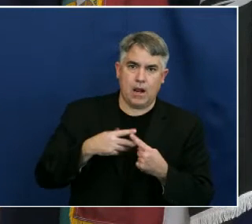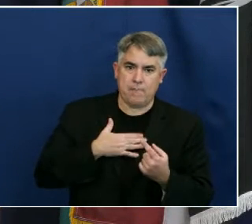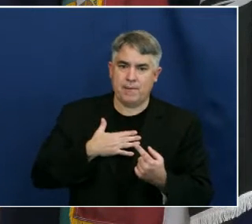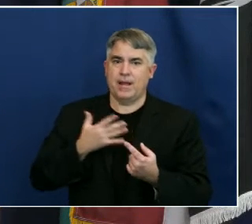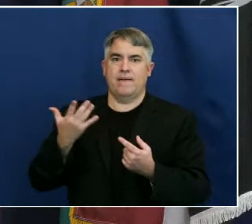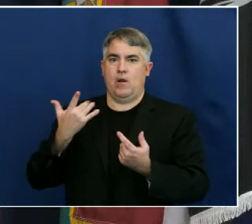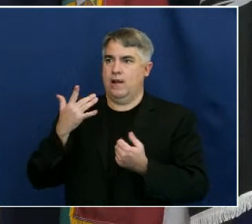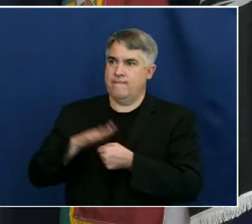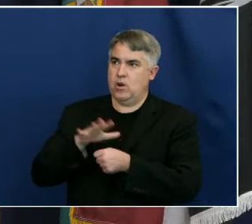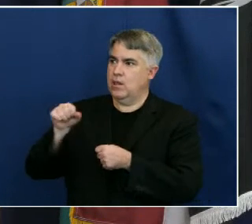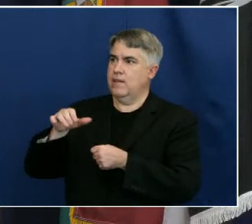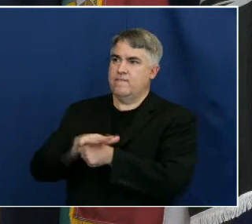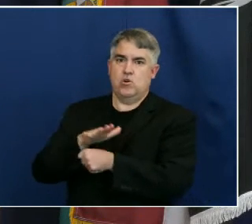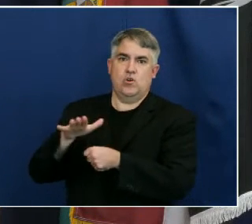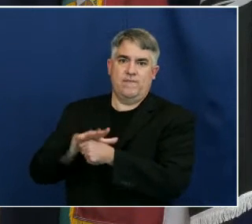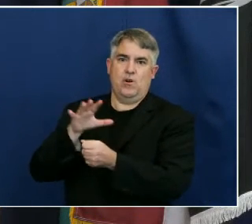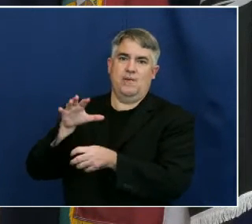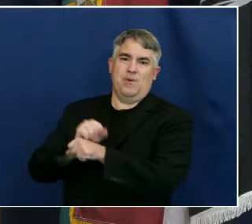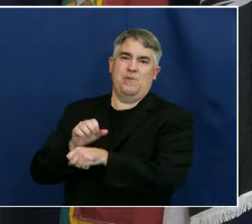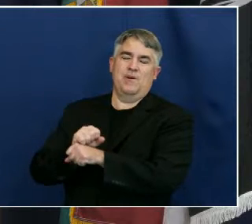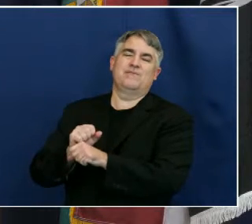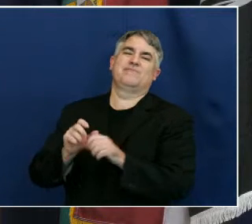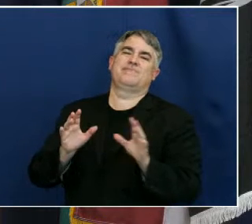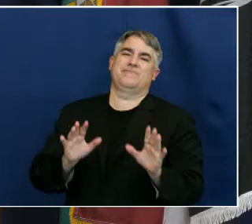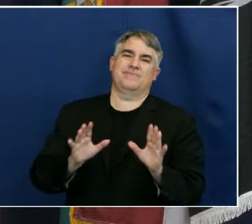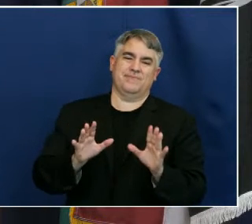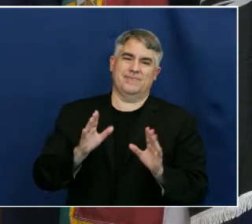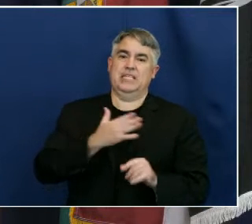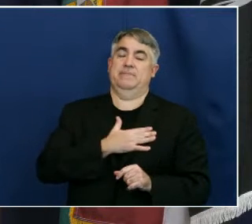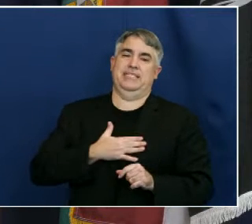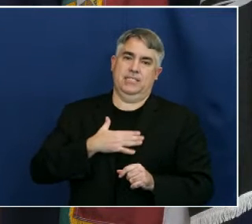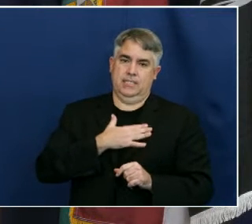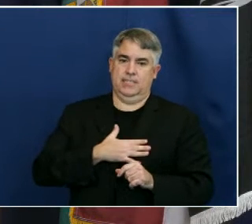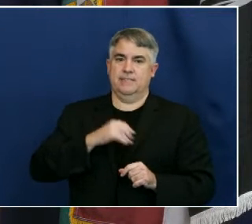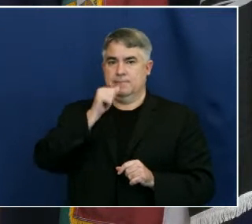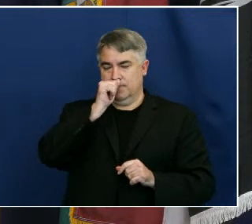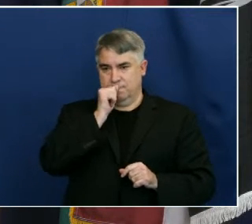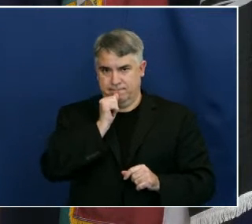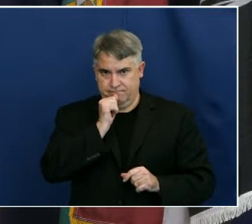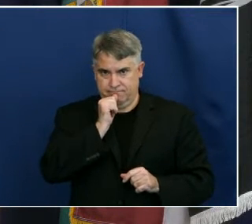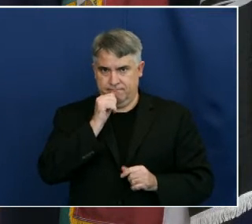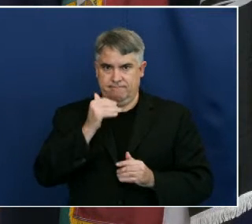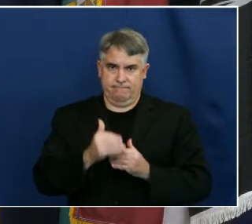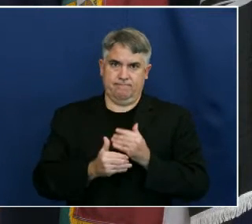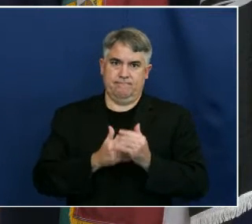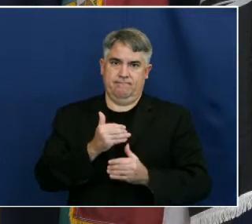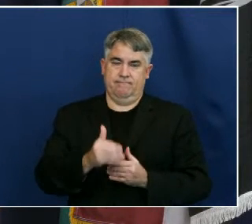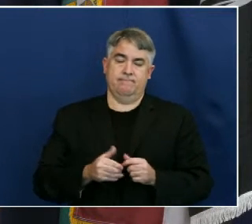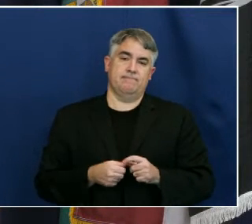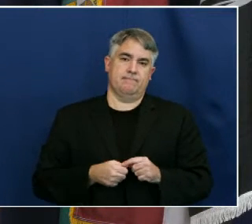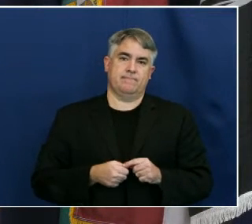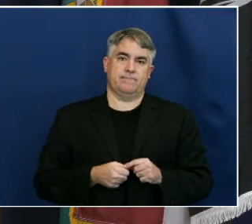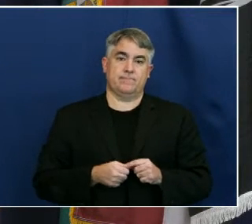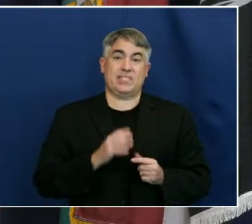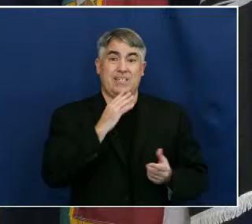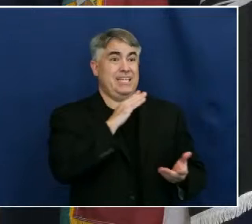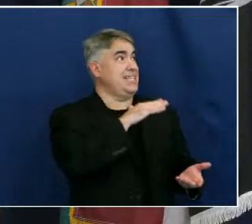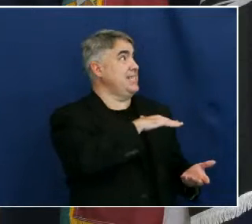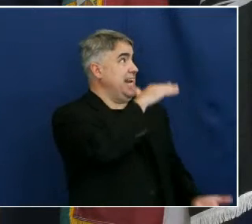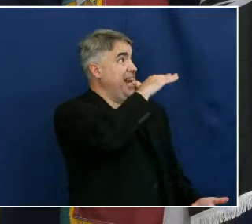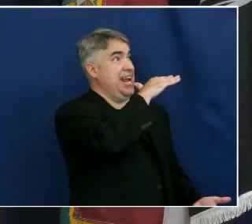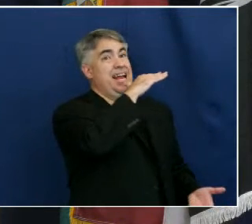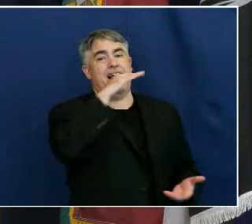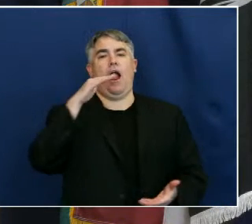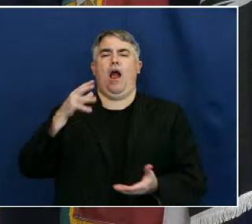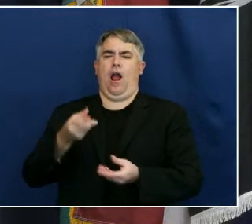as soon as they're put up or they're not available. And so we're just asking for everyone's patience. We can't make appointments available for vaccines we don't have,